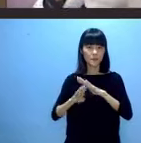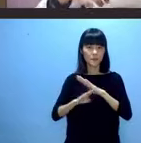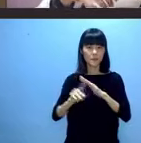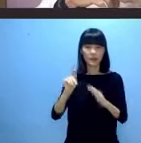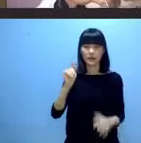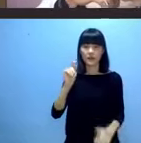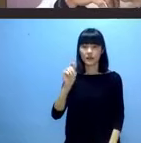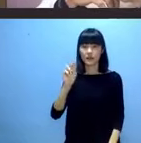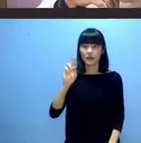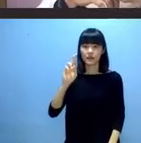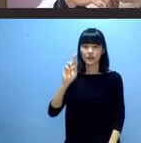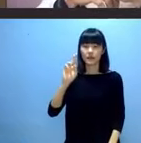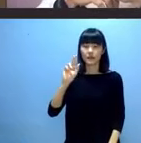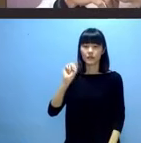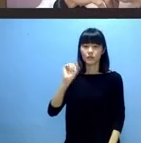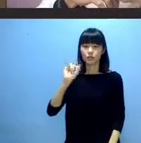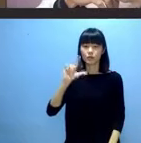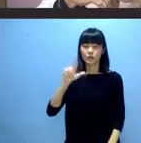people to understand